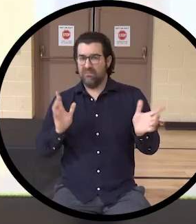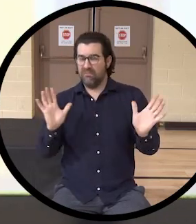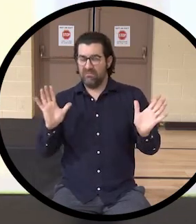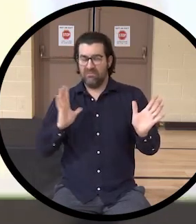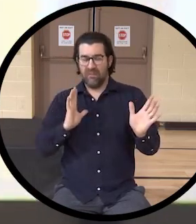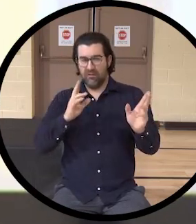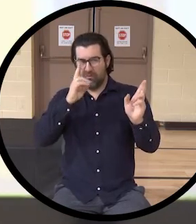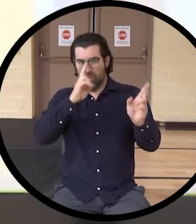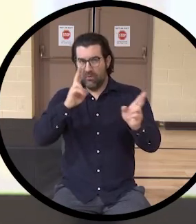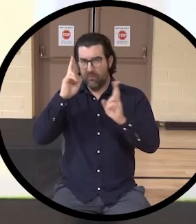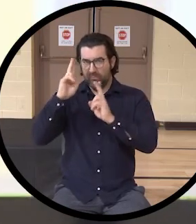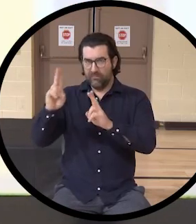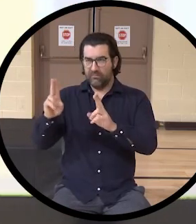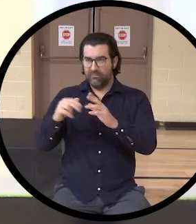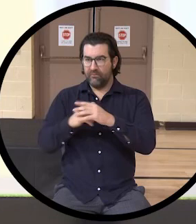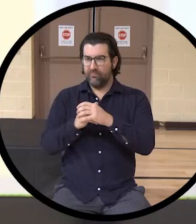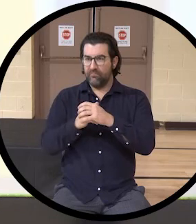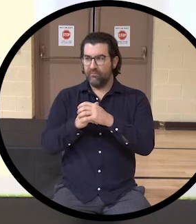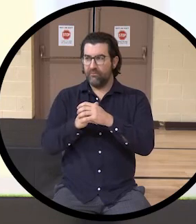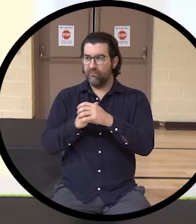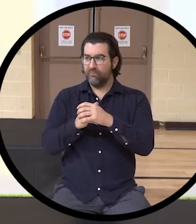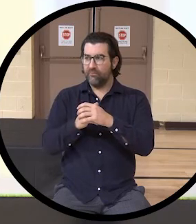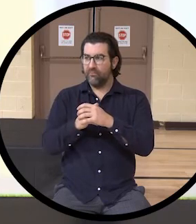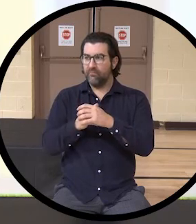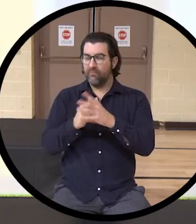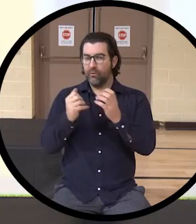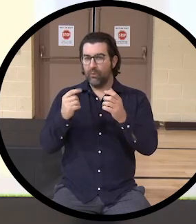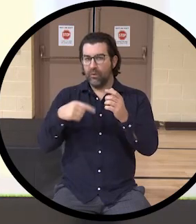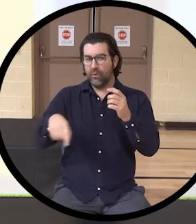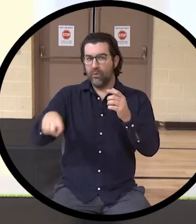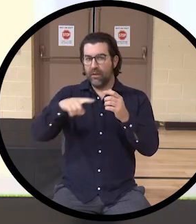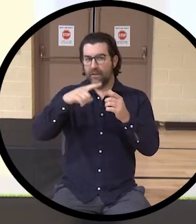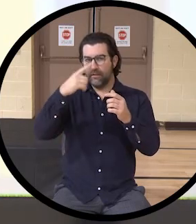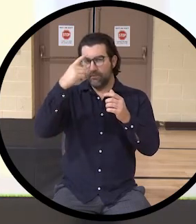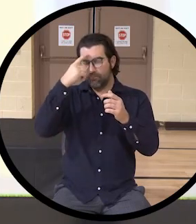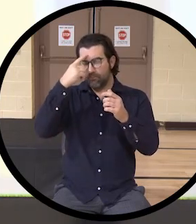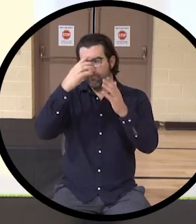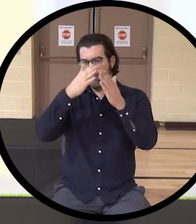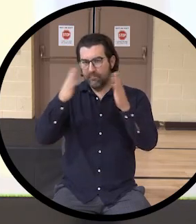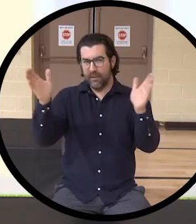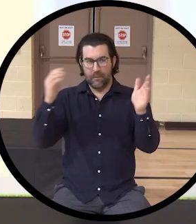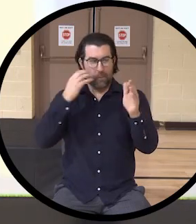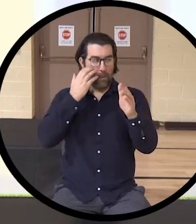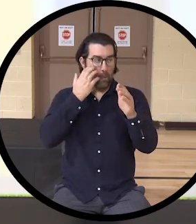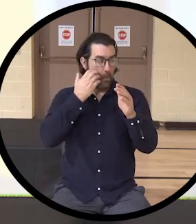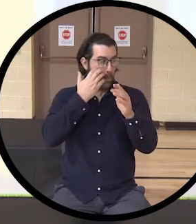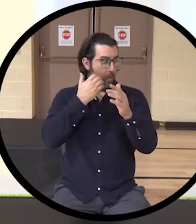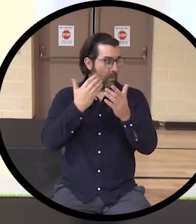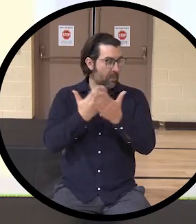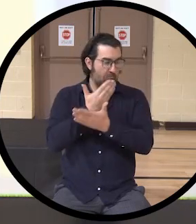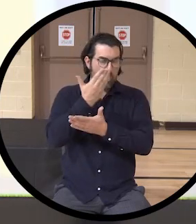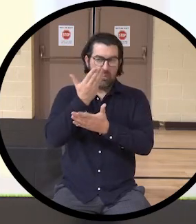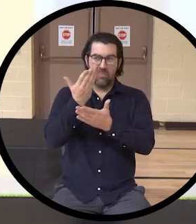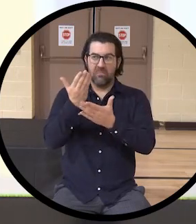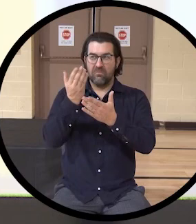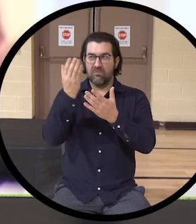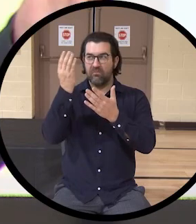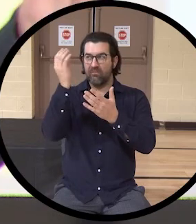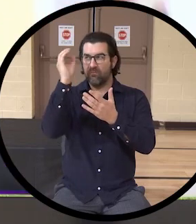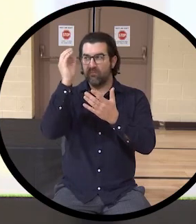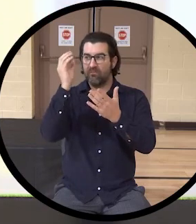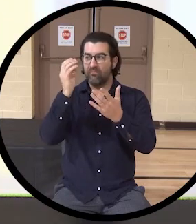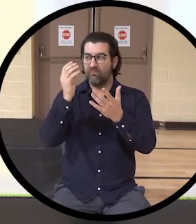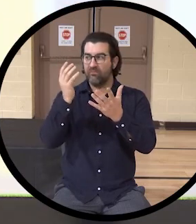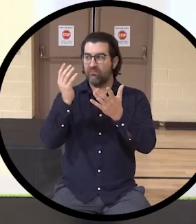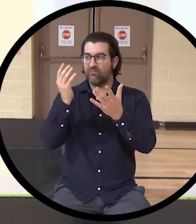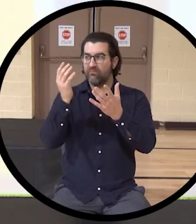here. With that said, we want folks to be open to new ideas, trying some new stuff out here. Want